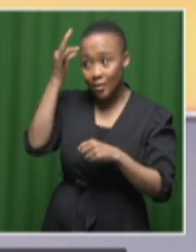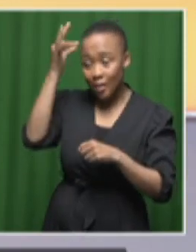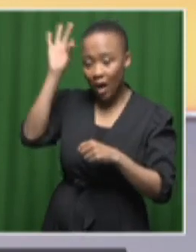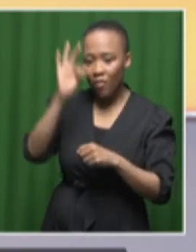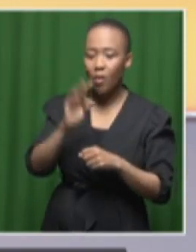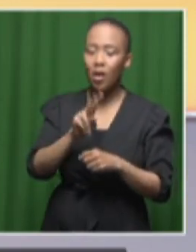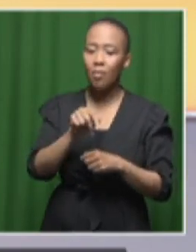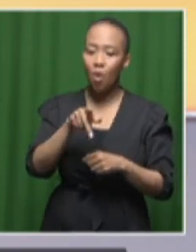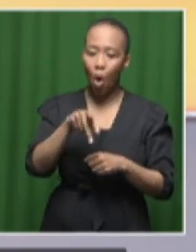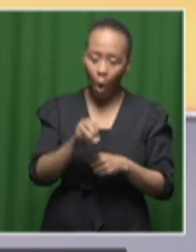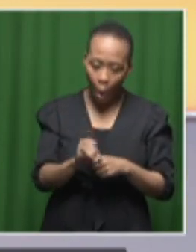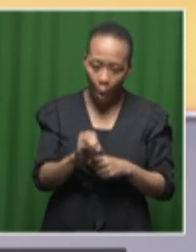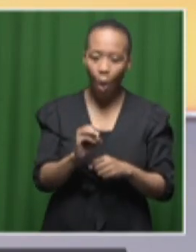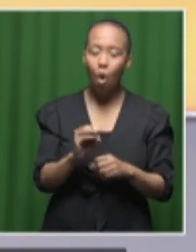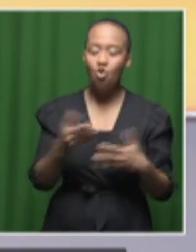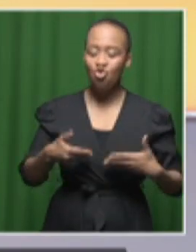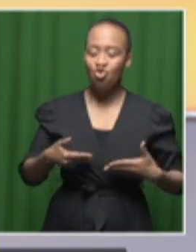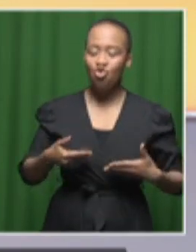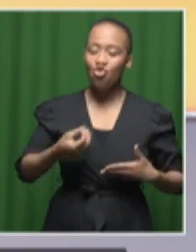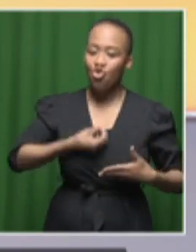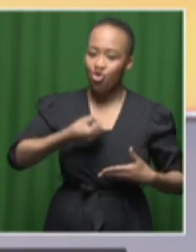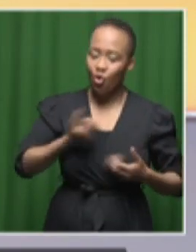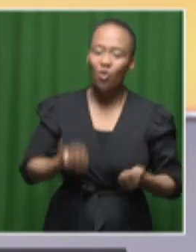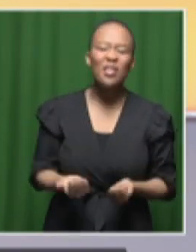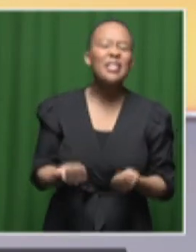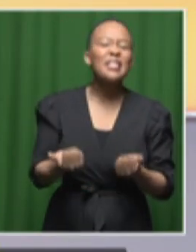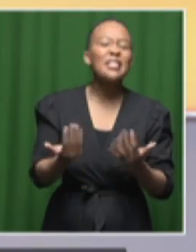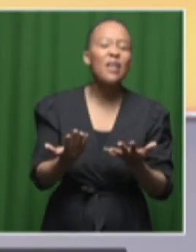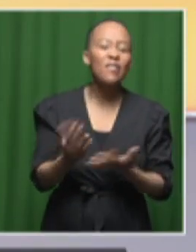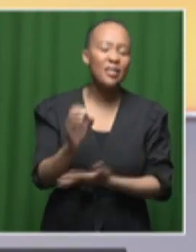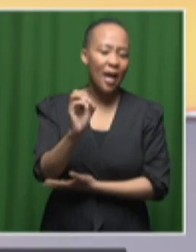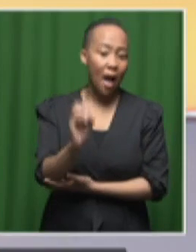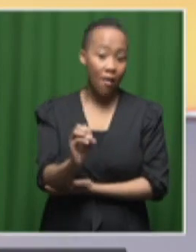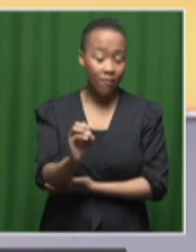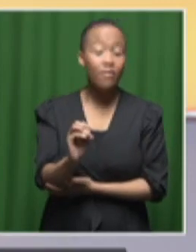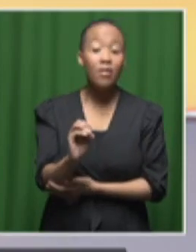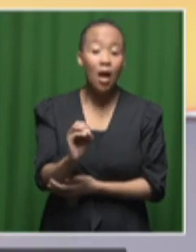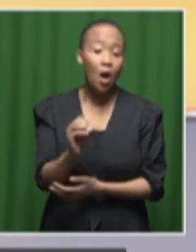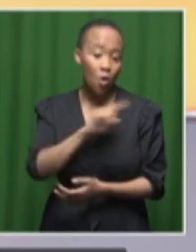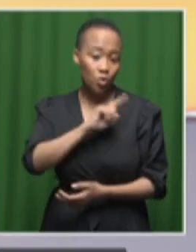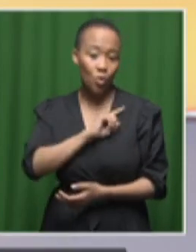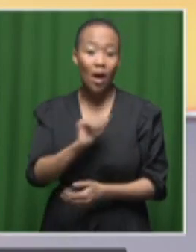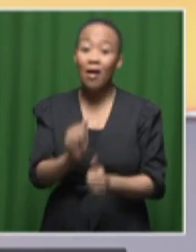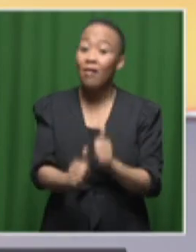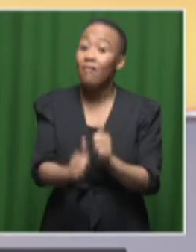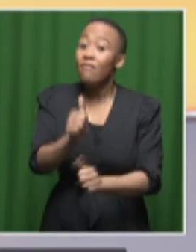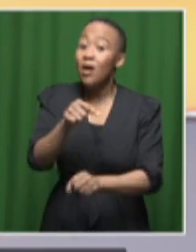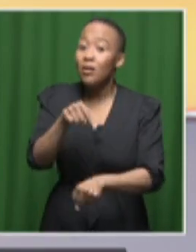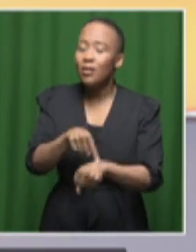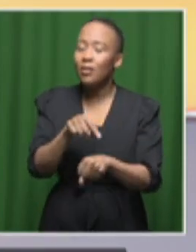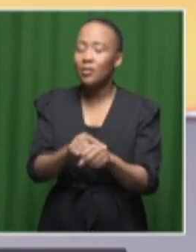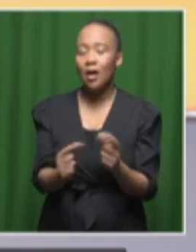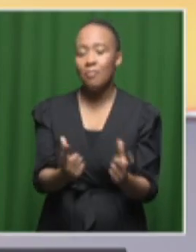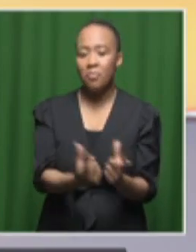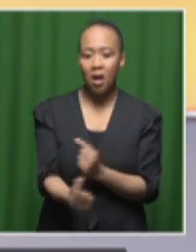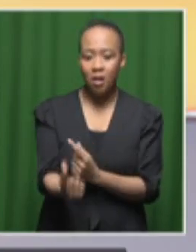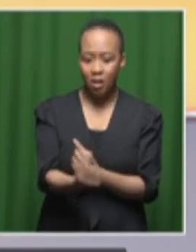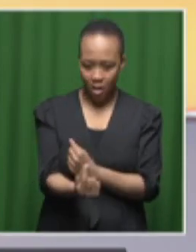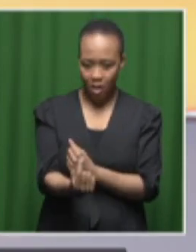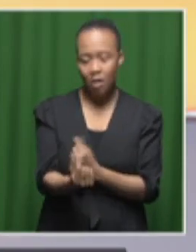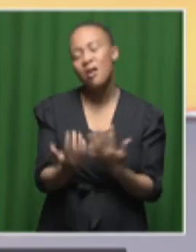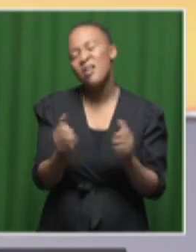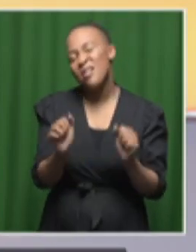they mean to provide, how they mean to protect and provide for them, this is the first time we've really done that. And so I'm really hoping that it adds some kind of